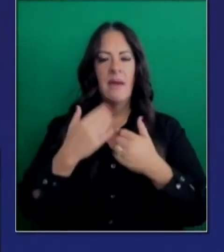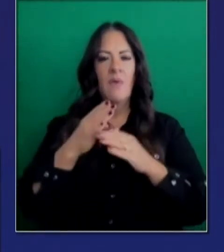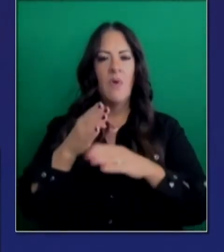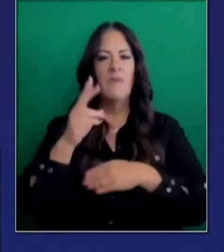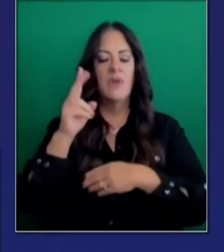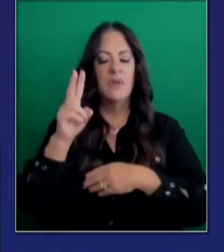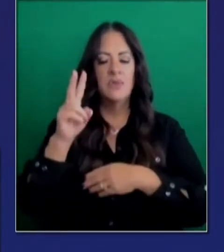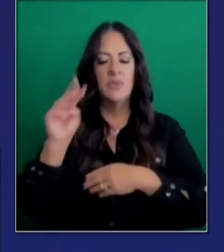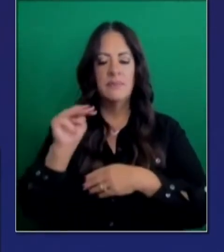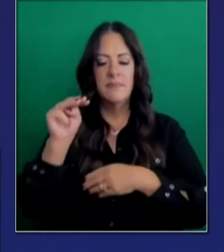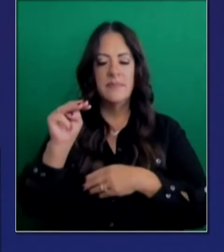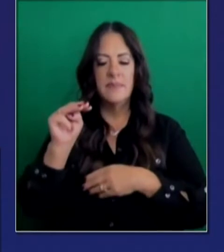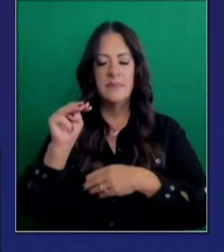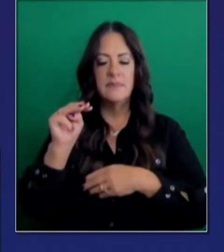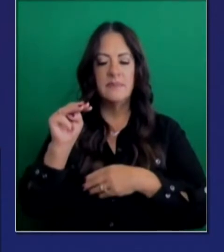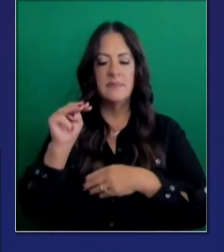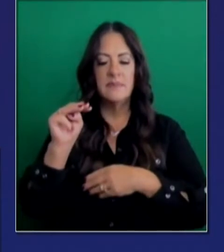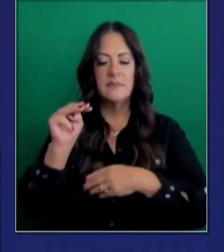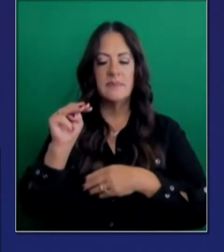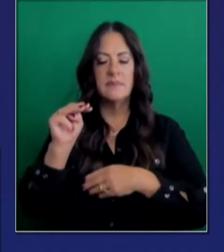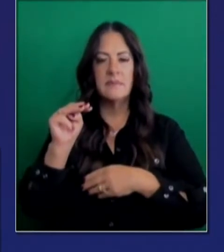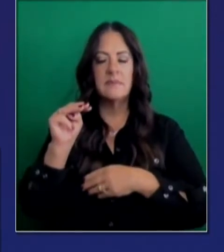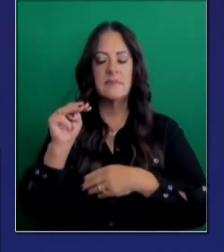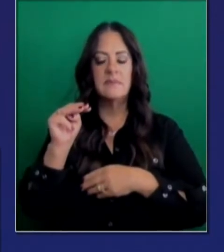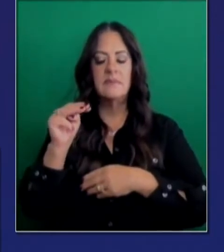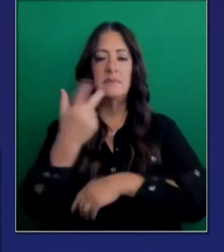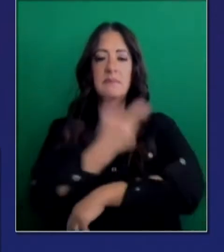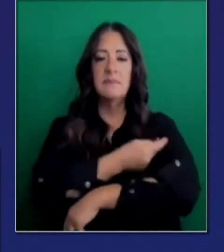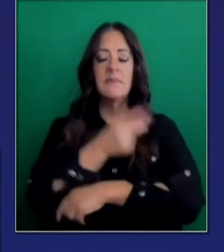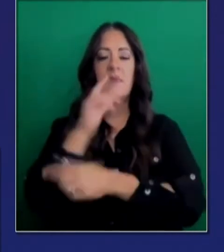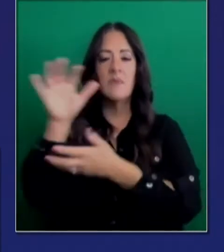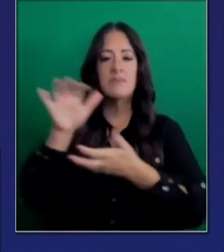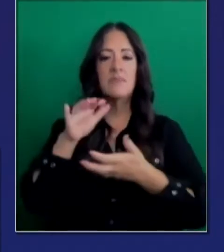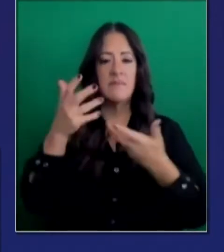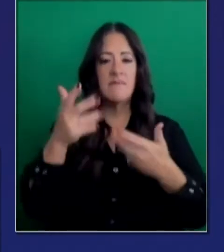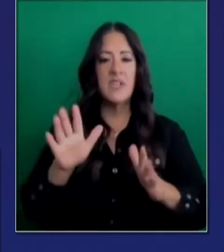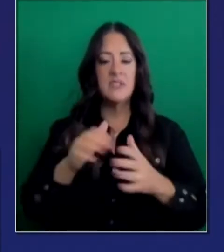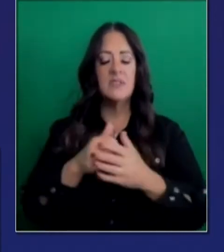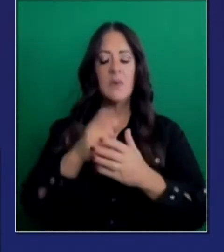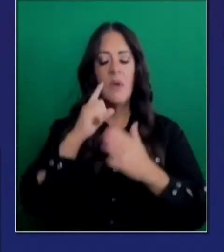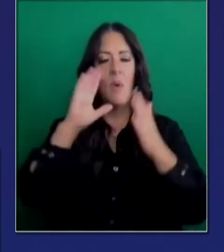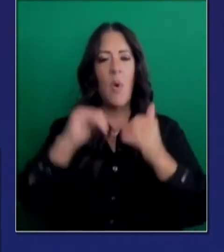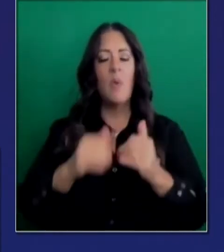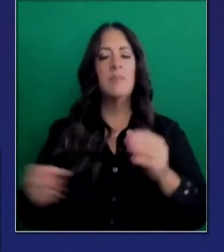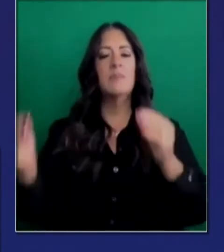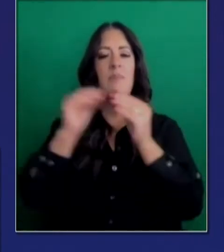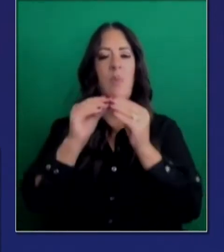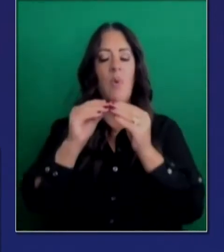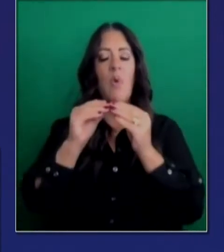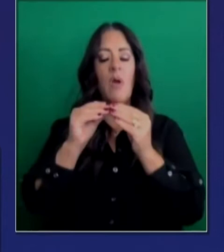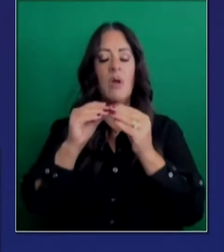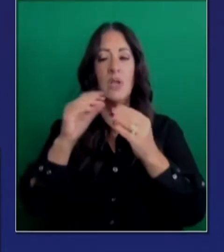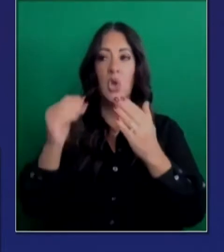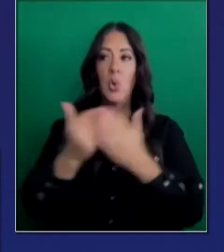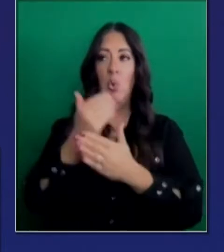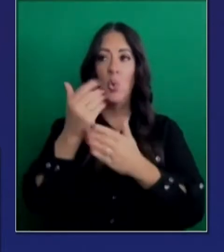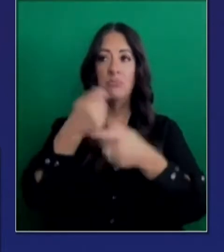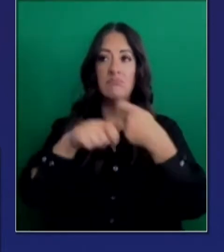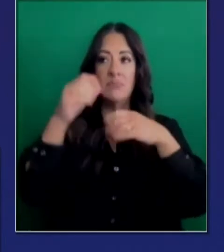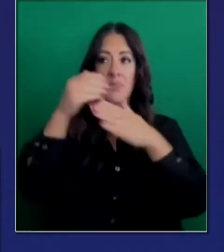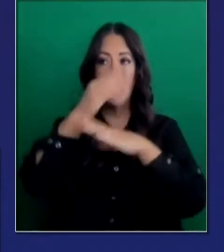more doses to get into this next phase, and we hope to learn more with the new administration soon. It's their intent